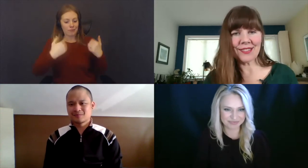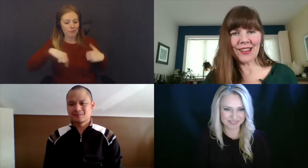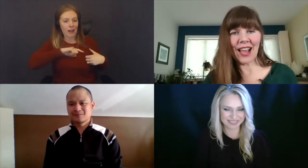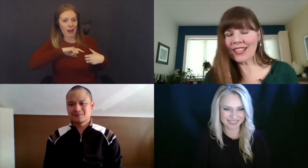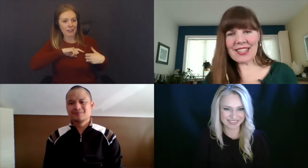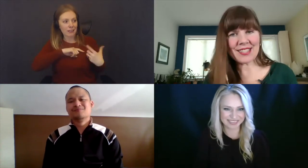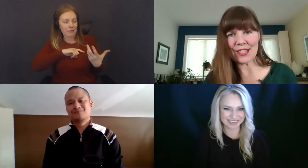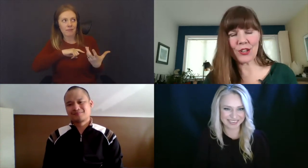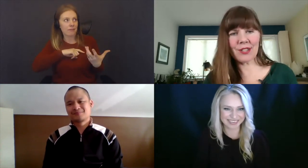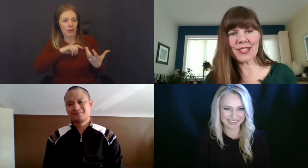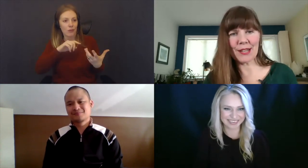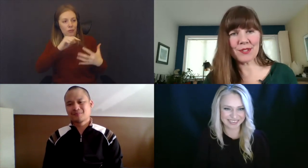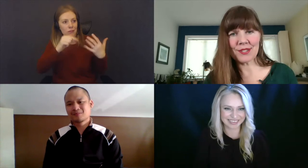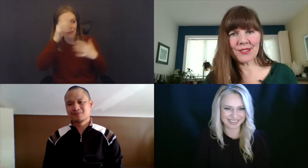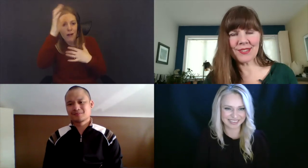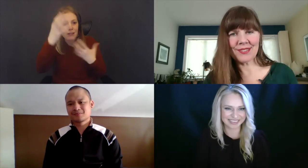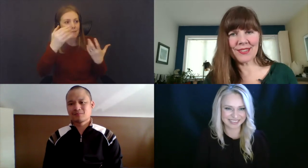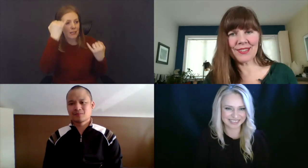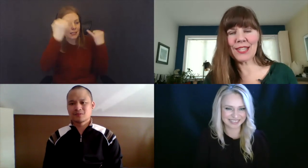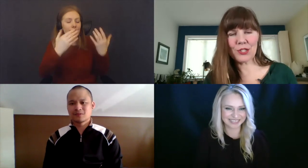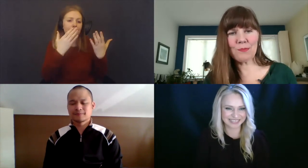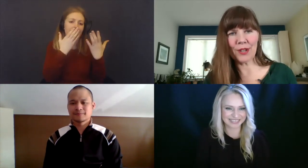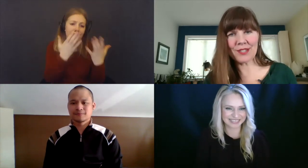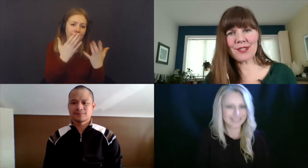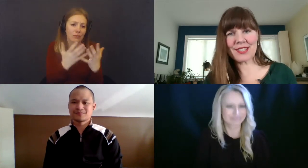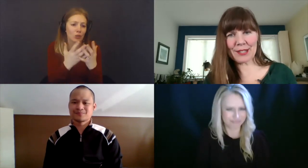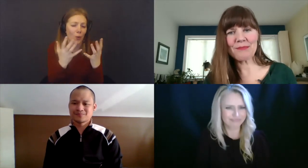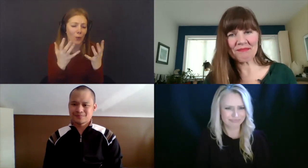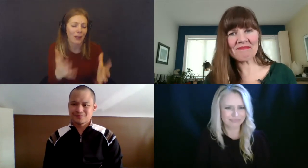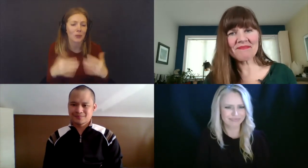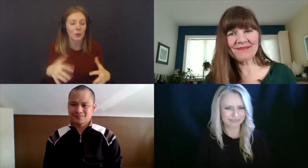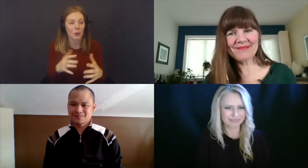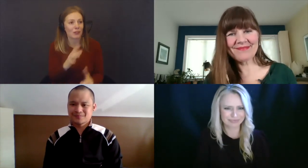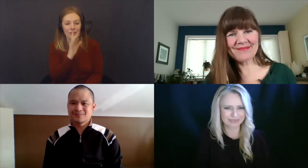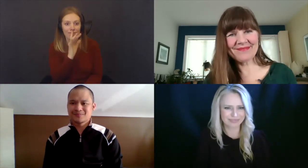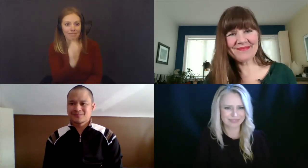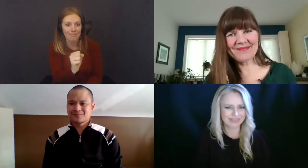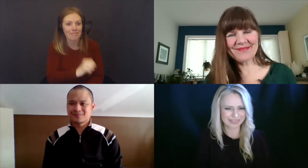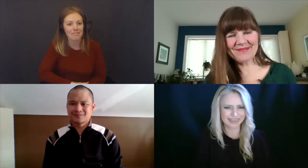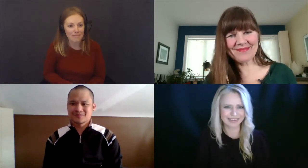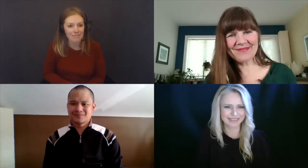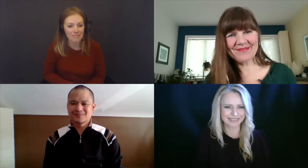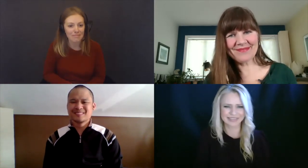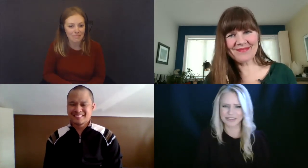these ideas, these concepts. It's super interesting.